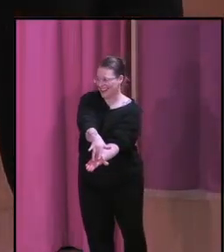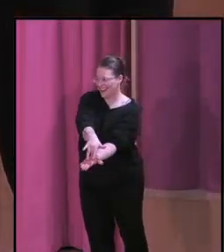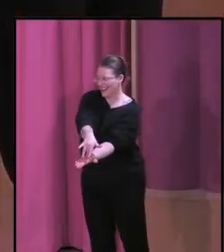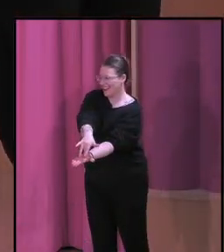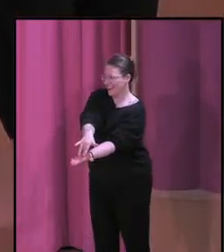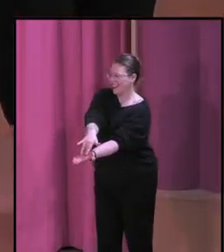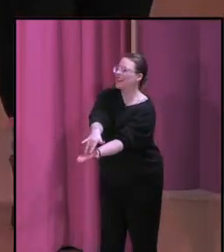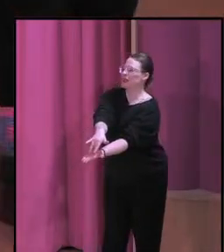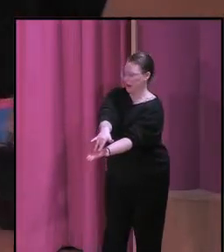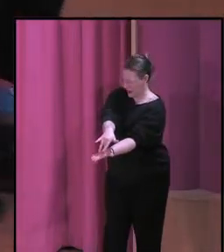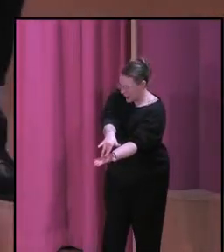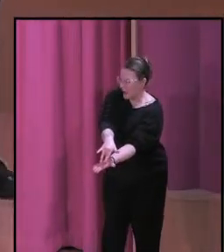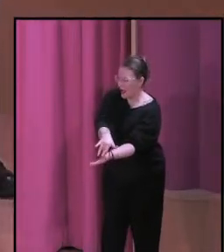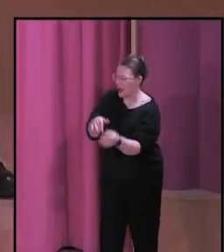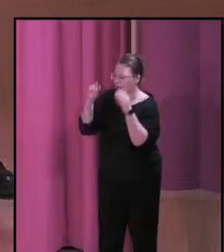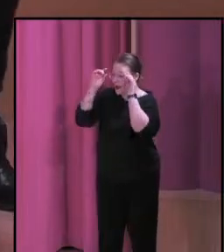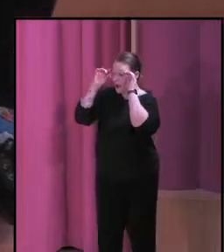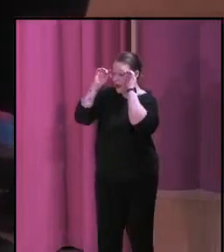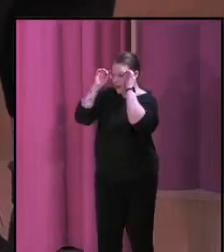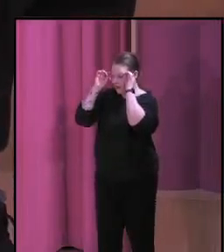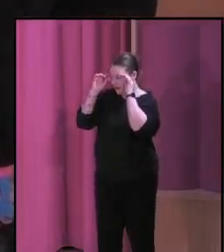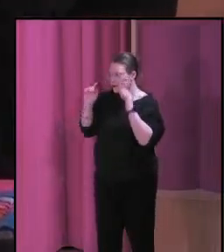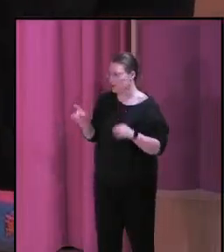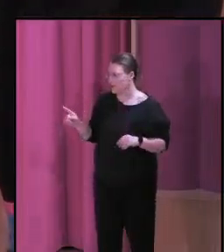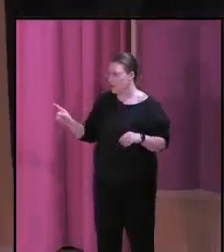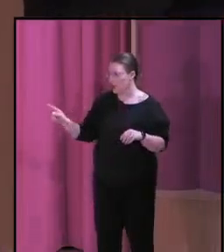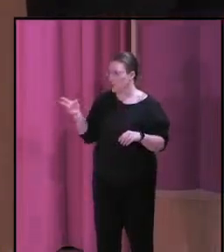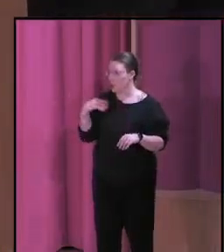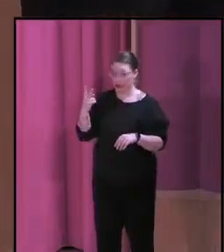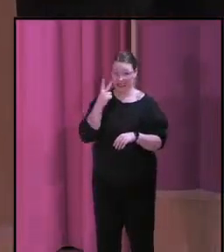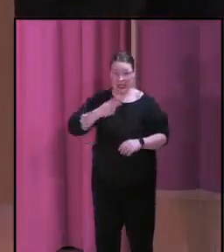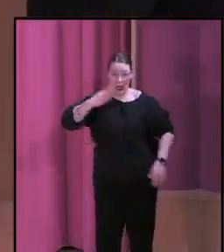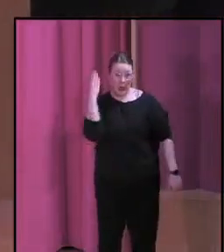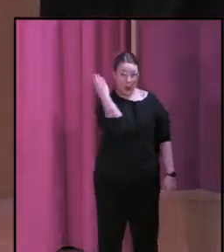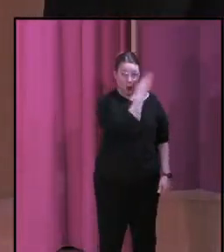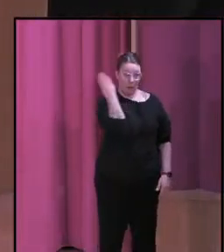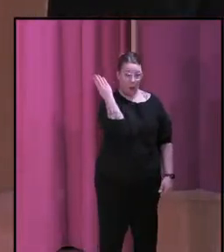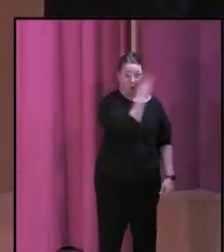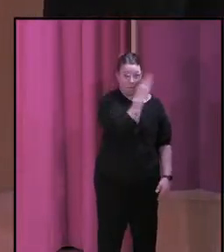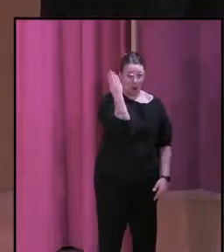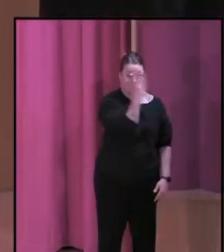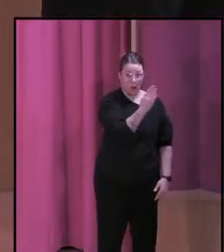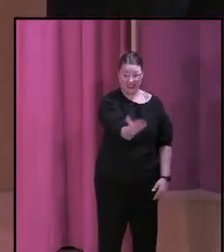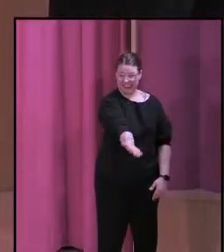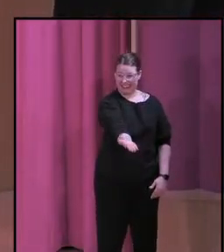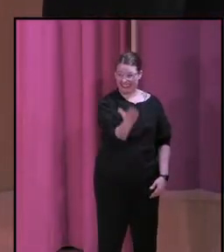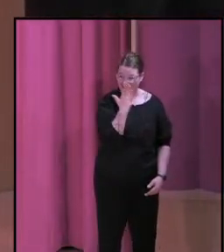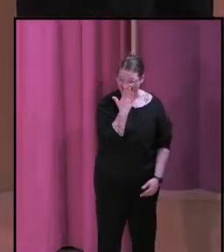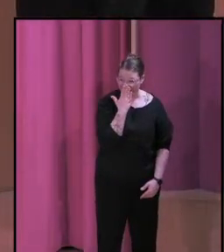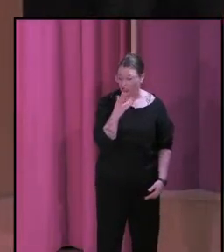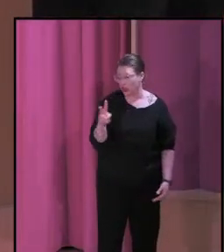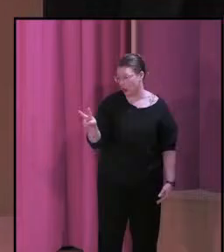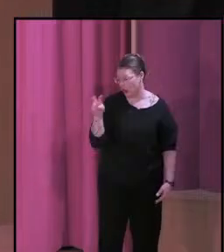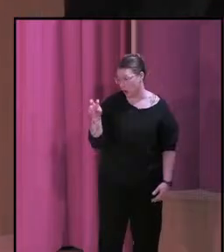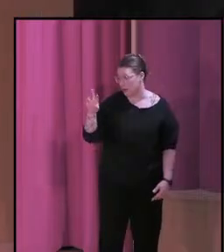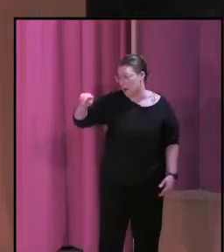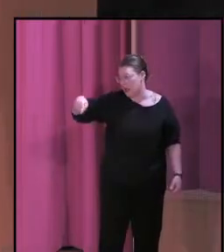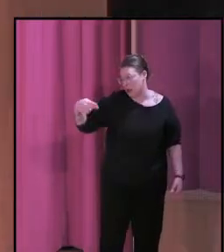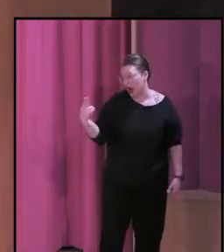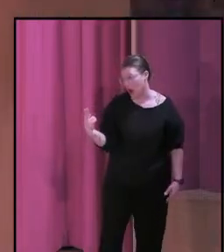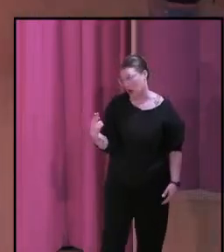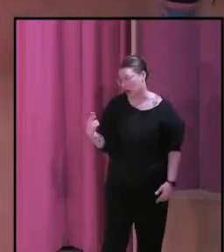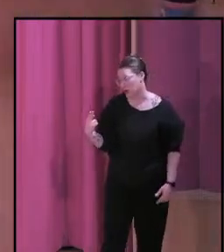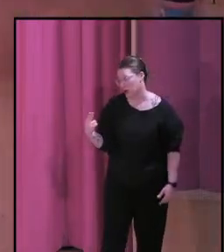So, Aria, you are going to see a yo-yo whizzing back and forth in front of your face at 200 miles